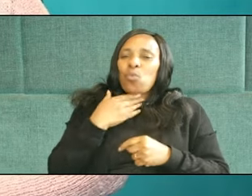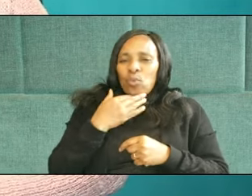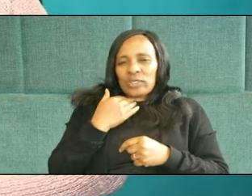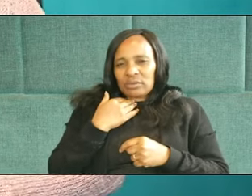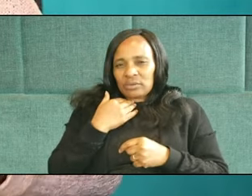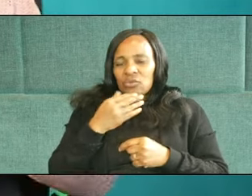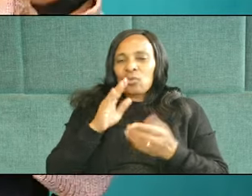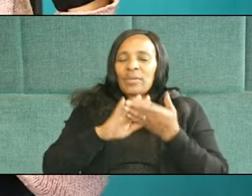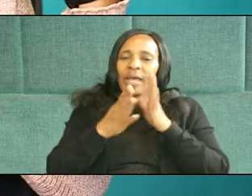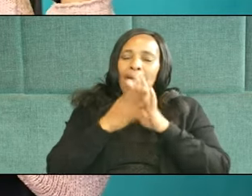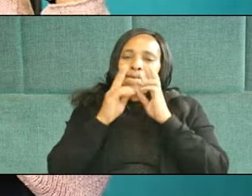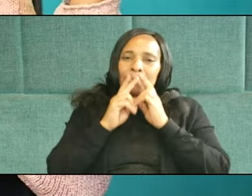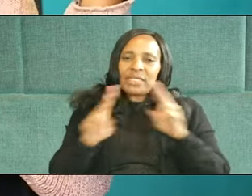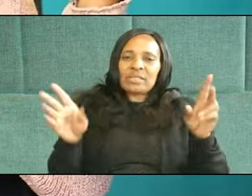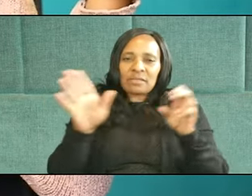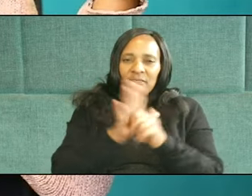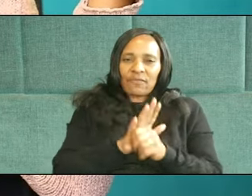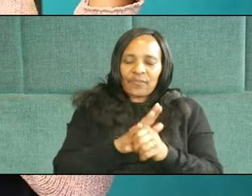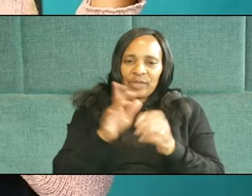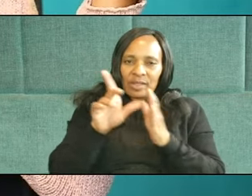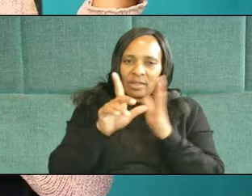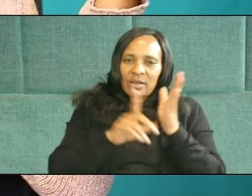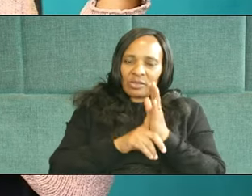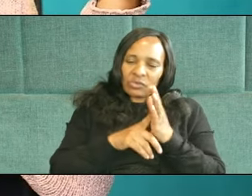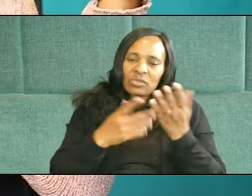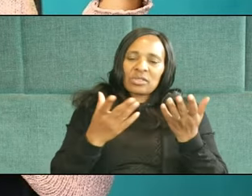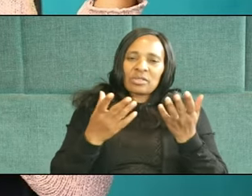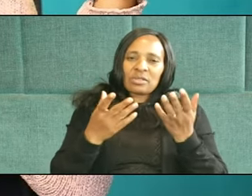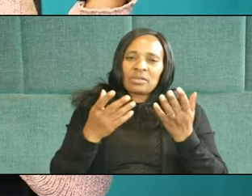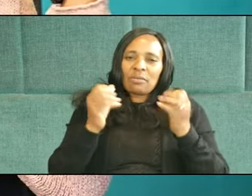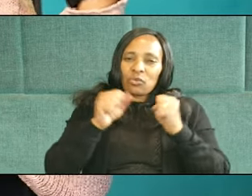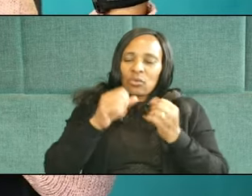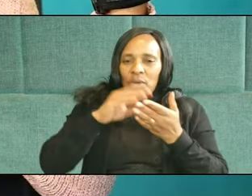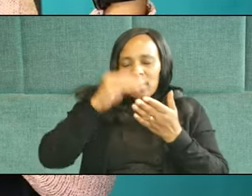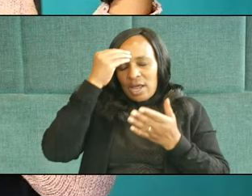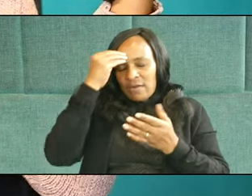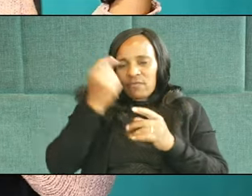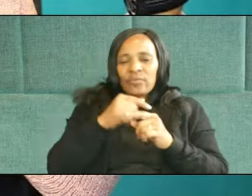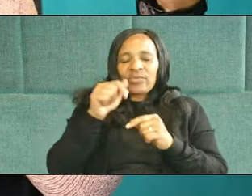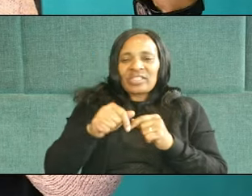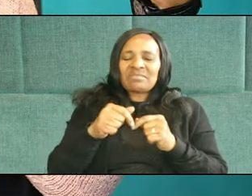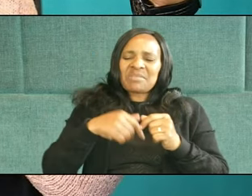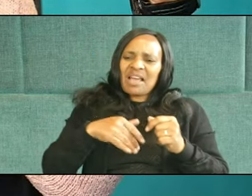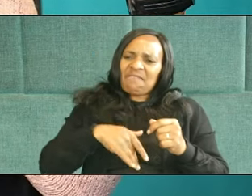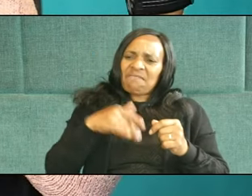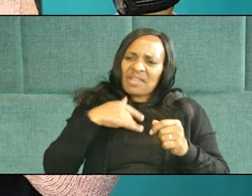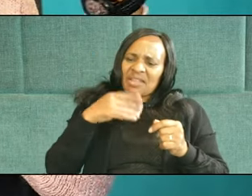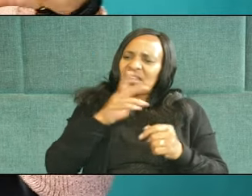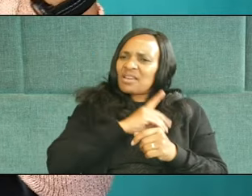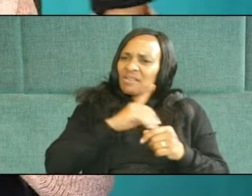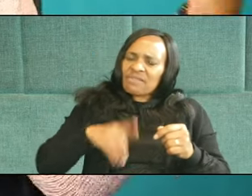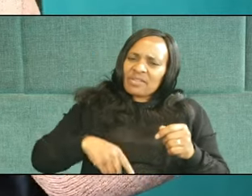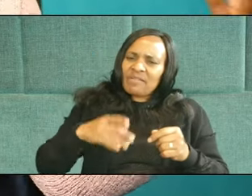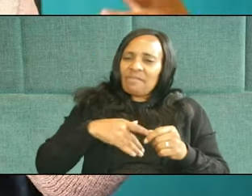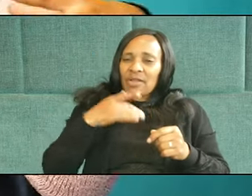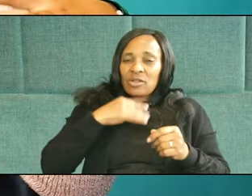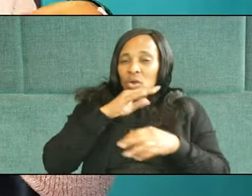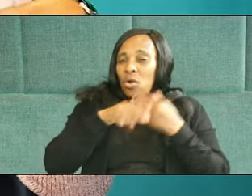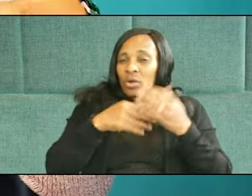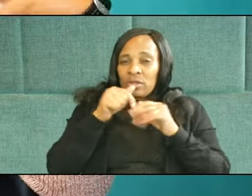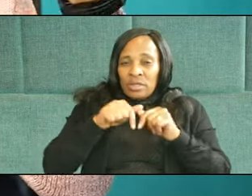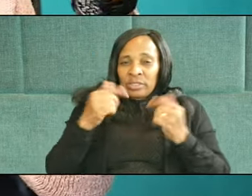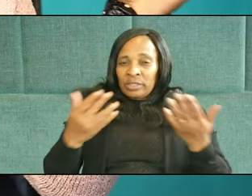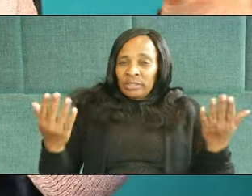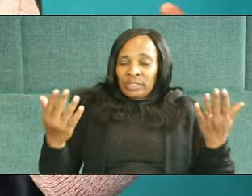be at peace. So it is the lesson majorly learned from this, and what I feel David felt when all these events